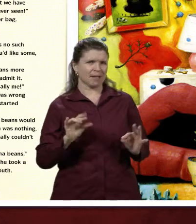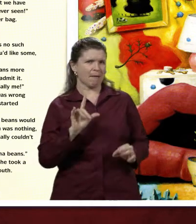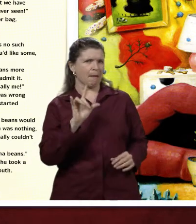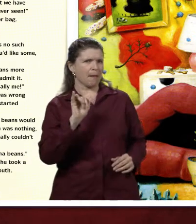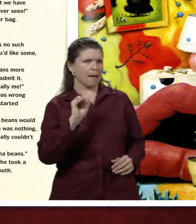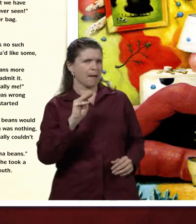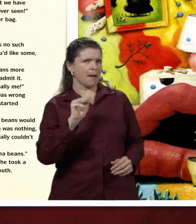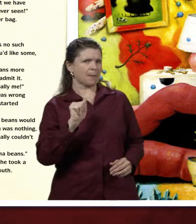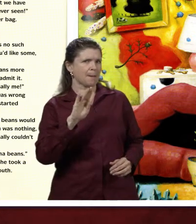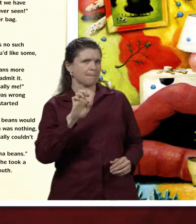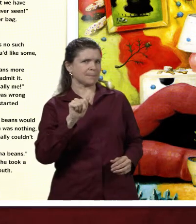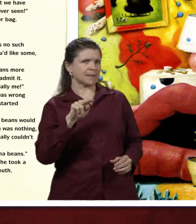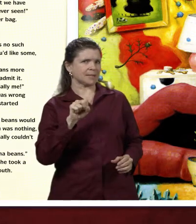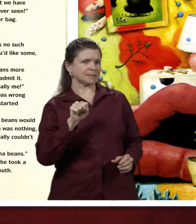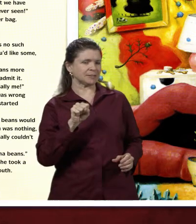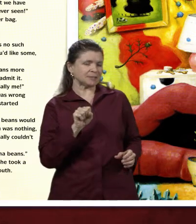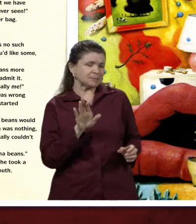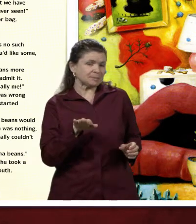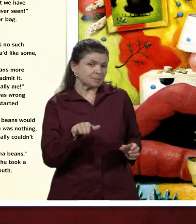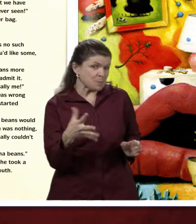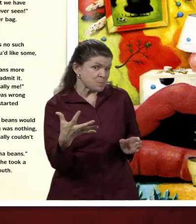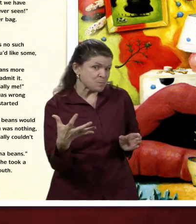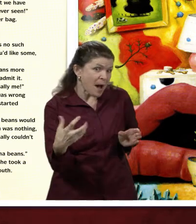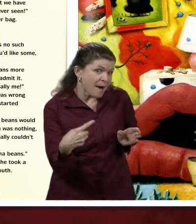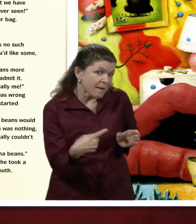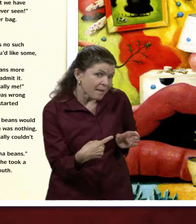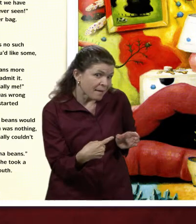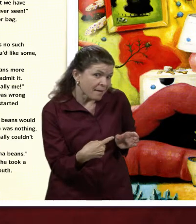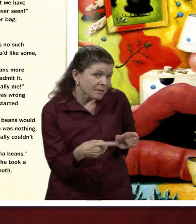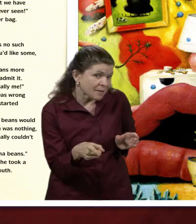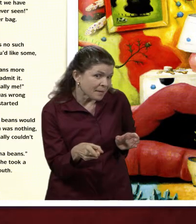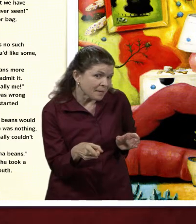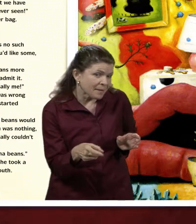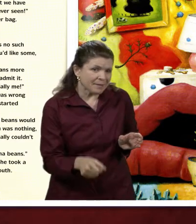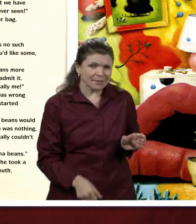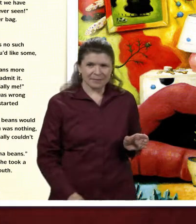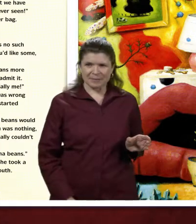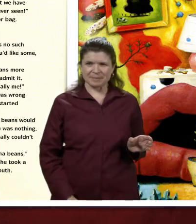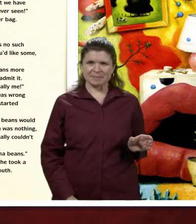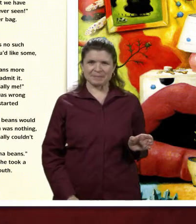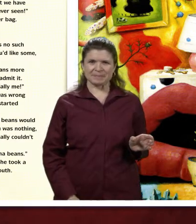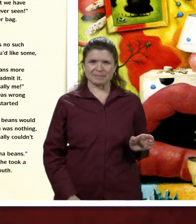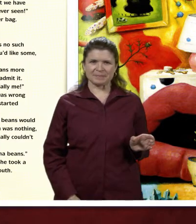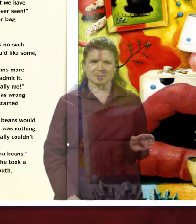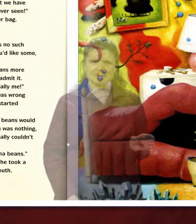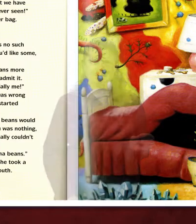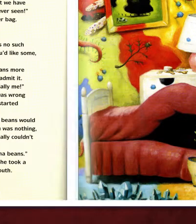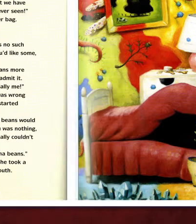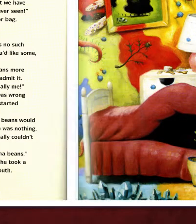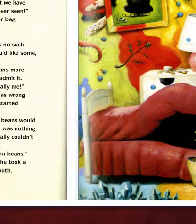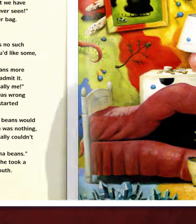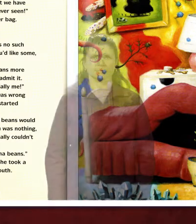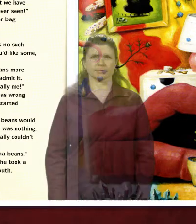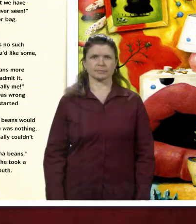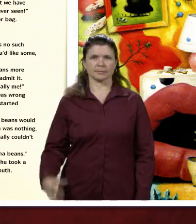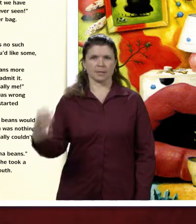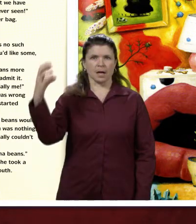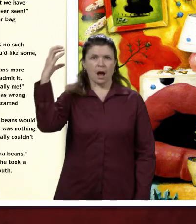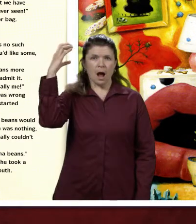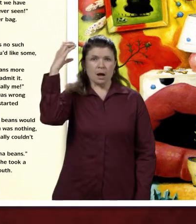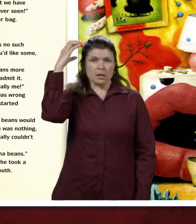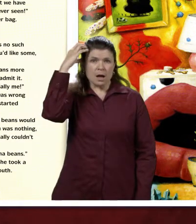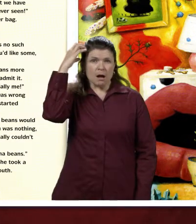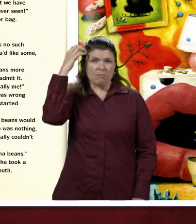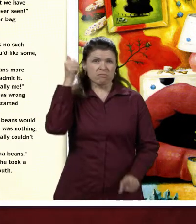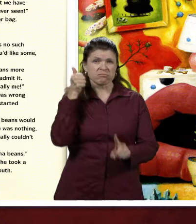such thing. These are just plain old lima beans." "I'll bet you'd like some, wouldn't you?" she asked Camilla.